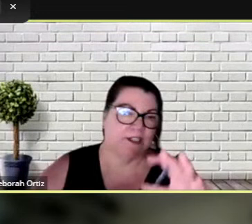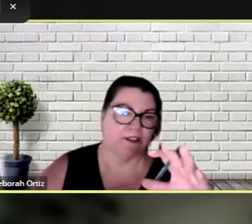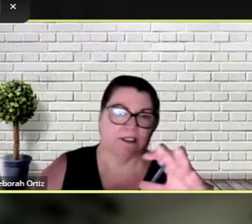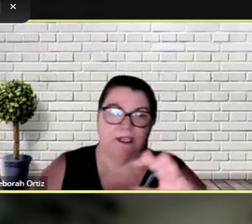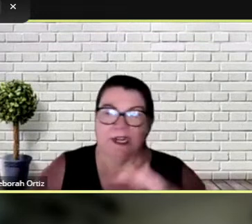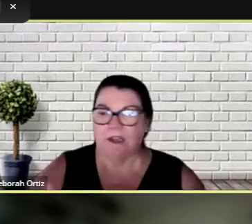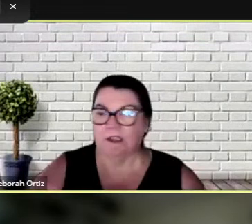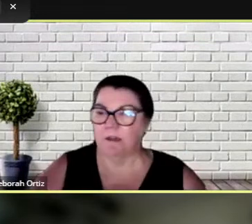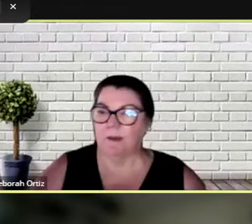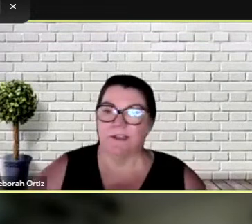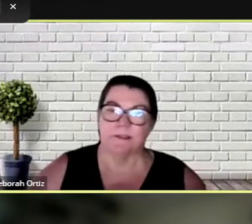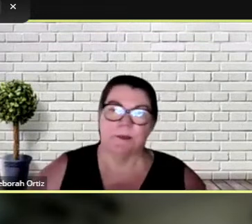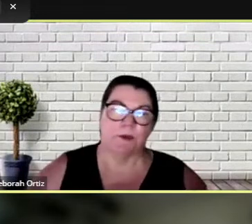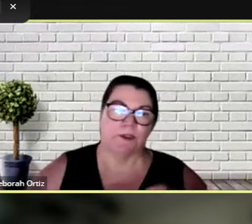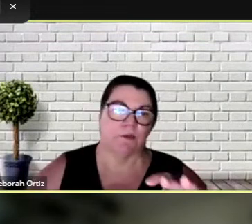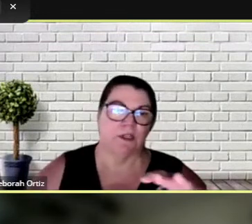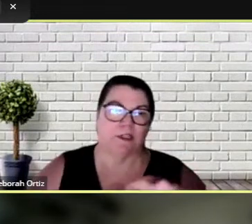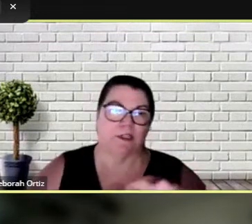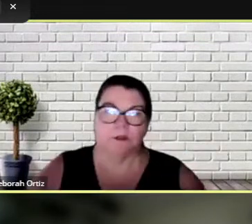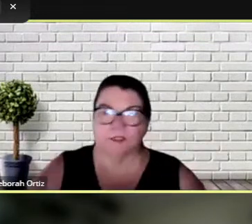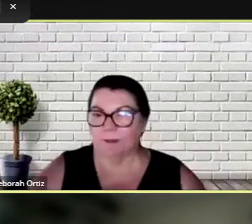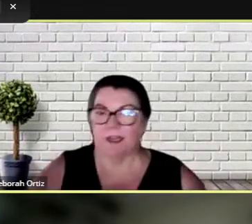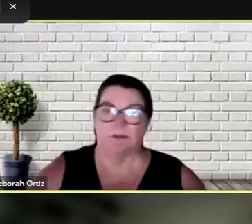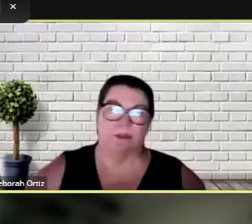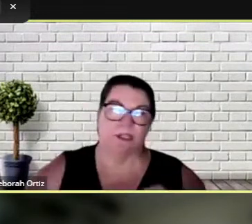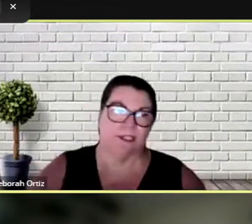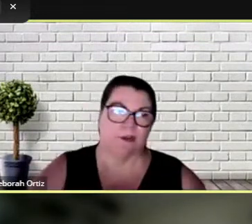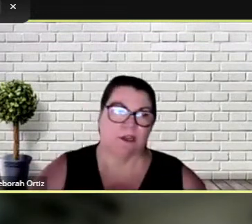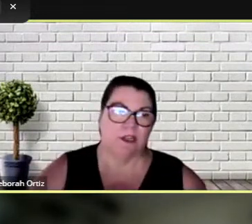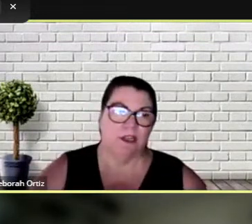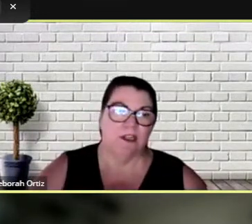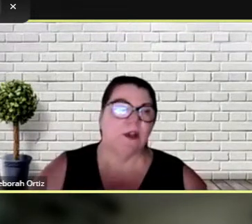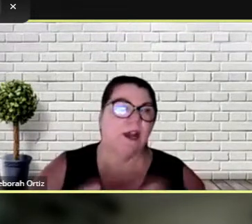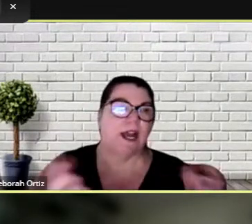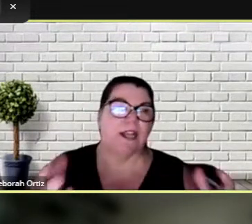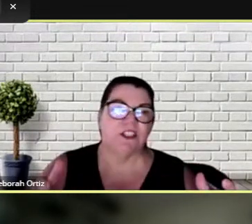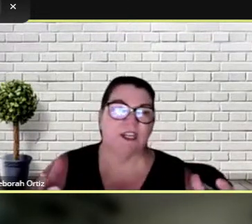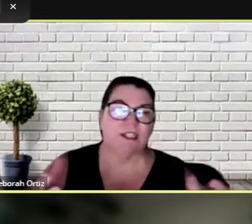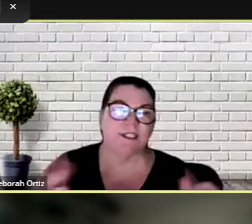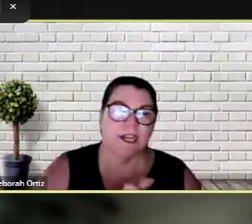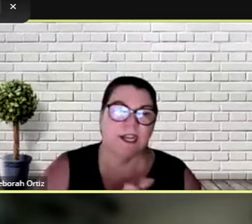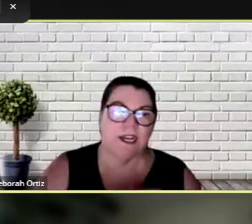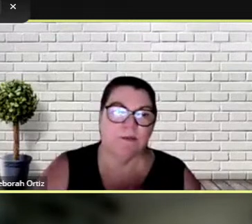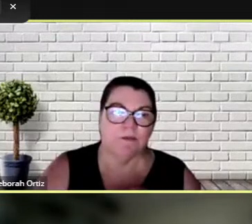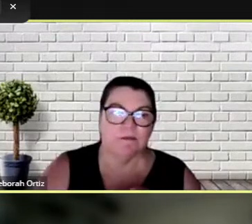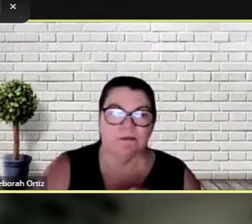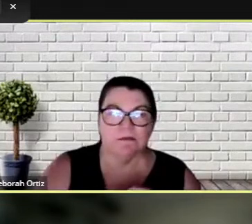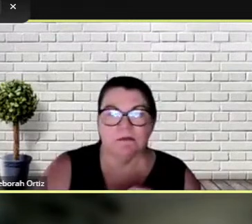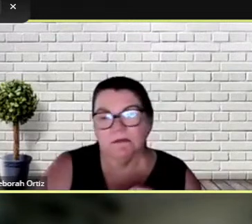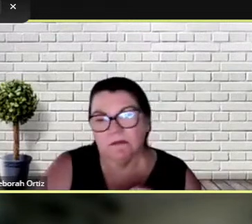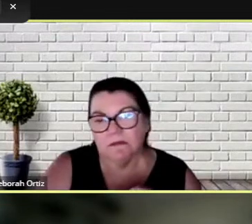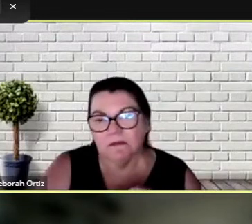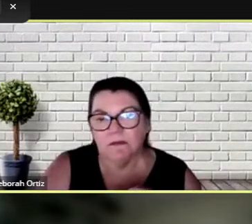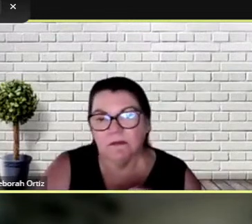when you test and how long you may have exposed someone and who's going to pay for it, et cetera. So I just,